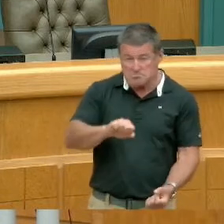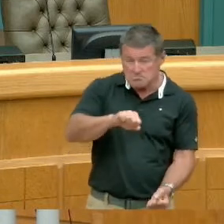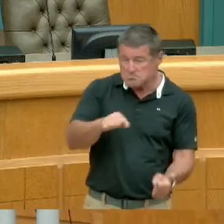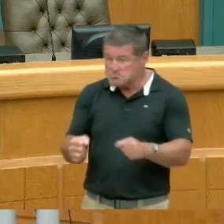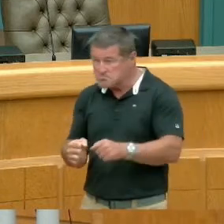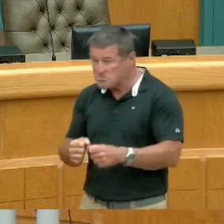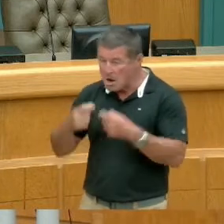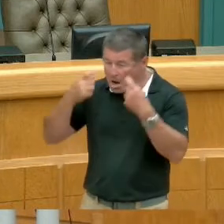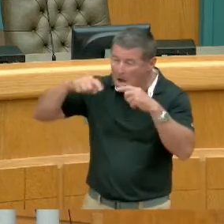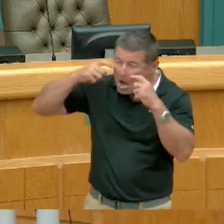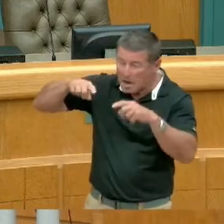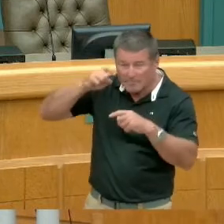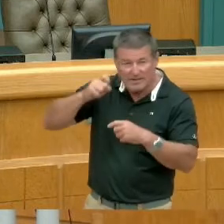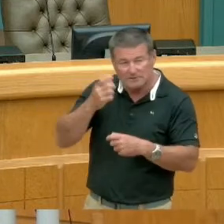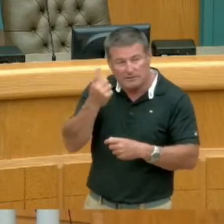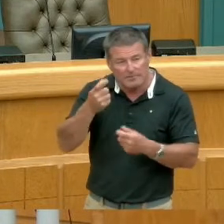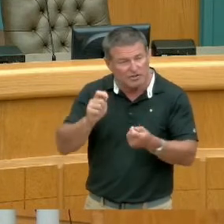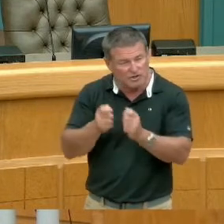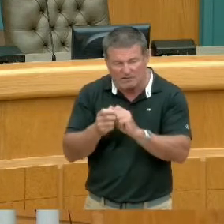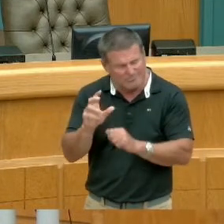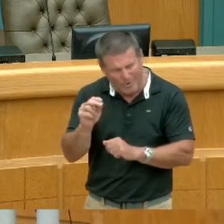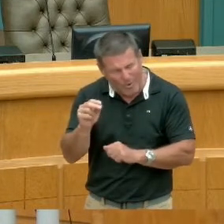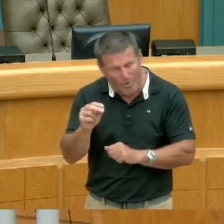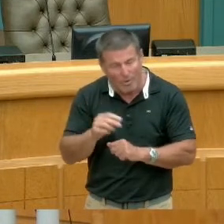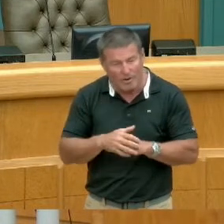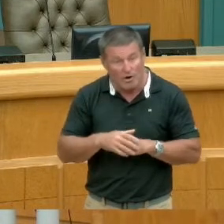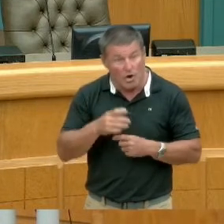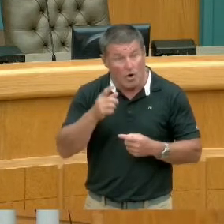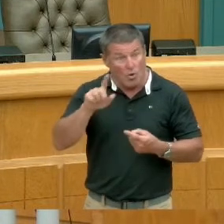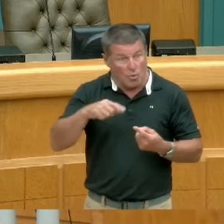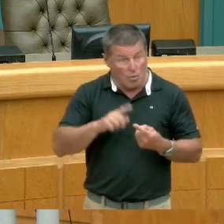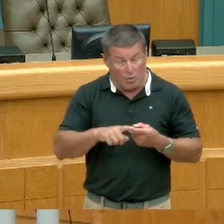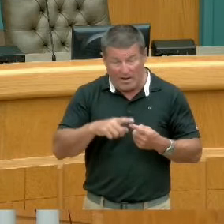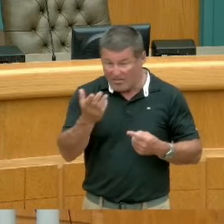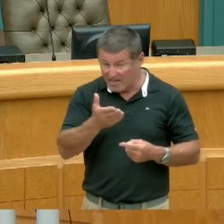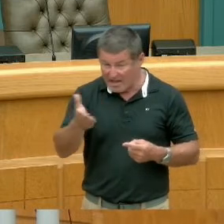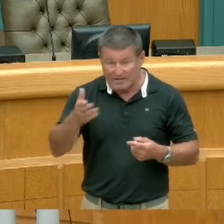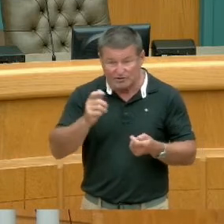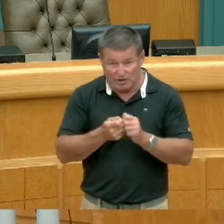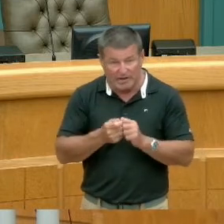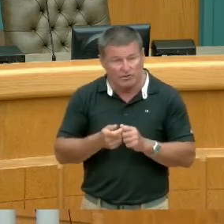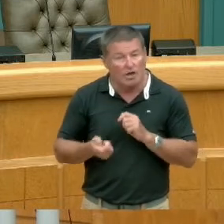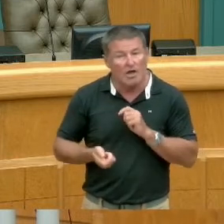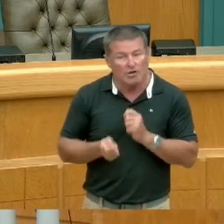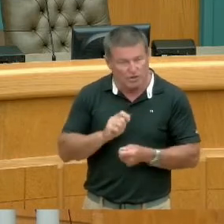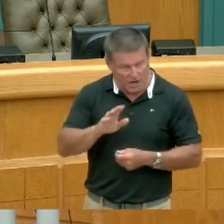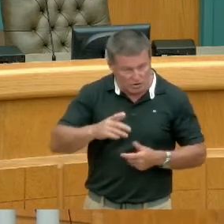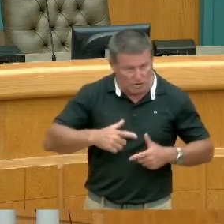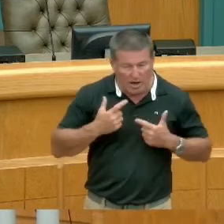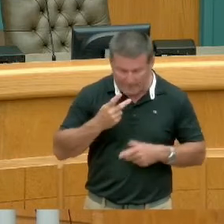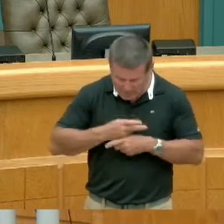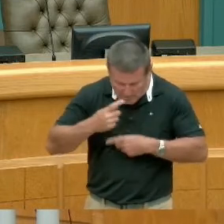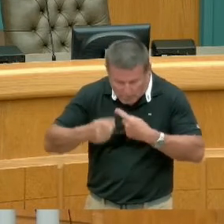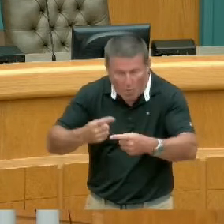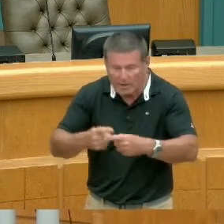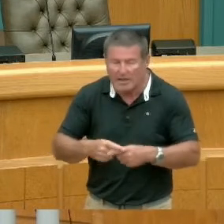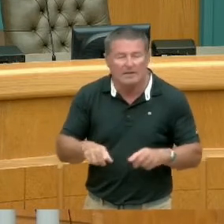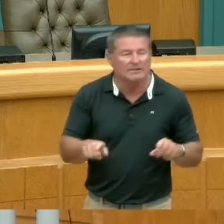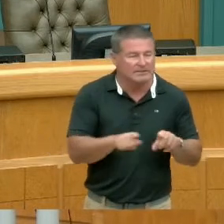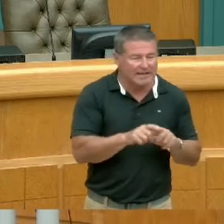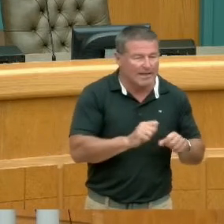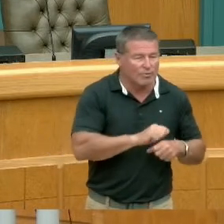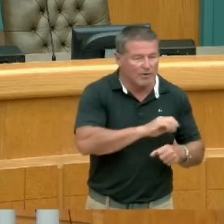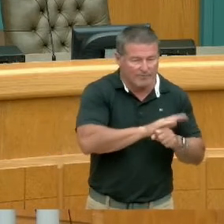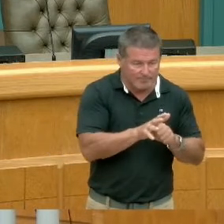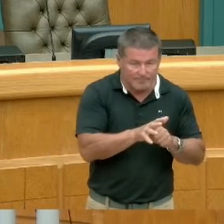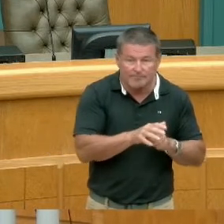make adjustments in your life and what you do, and that's exactly what we're doing with the coronavirus. And so we'll continue to move forward. The young people will get